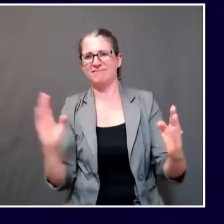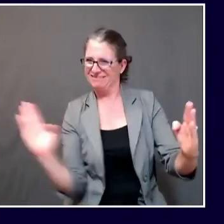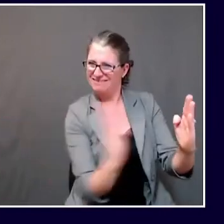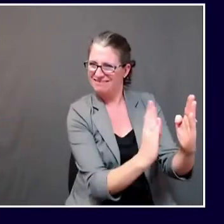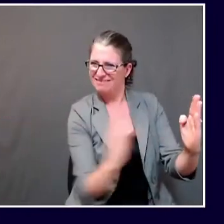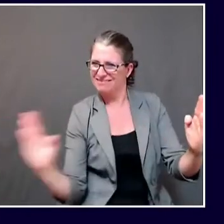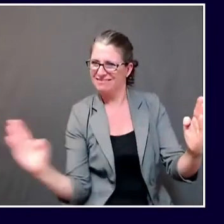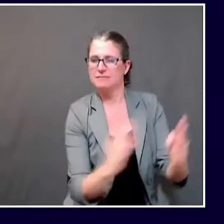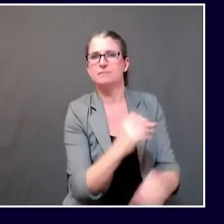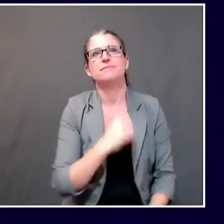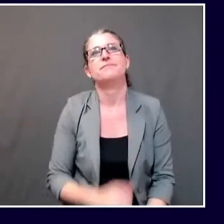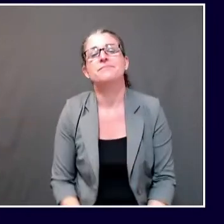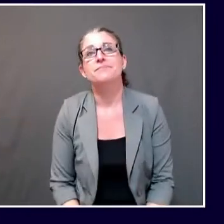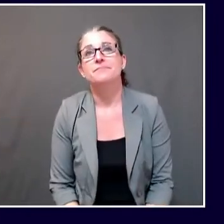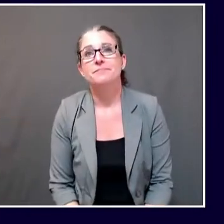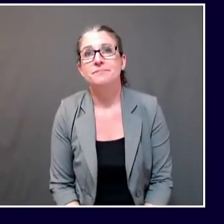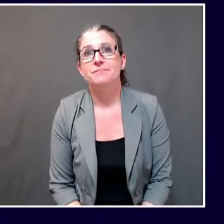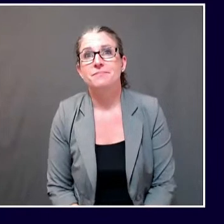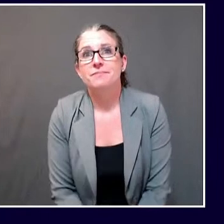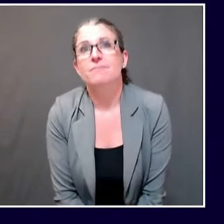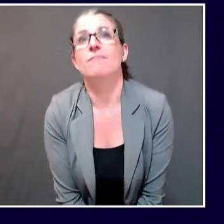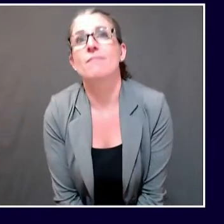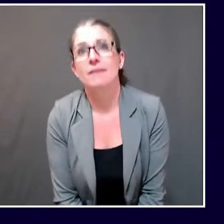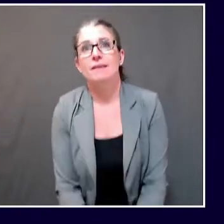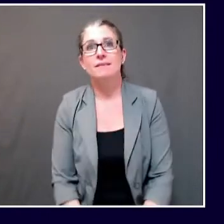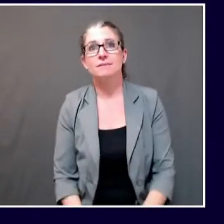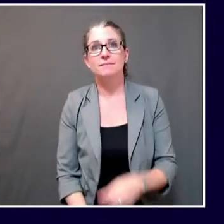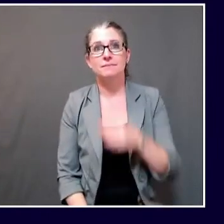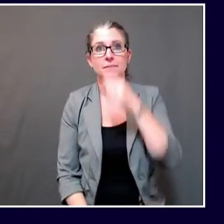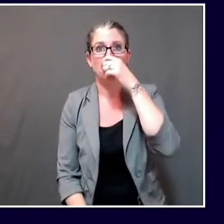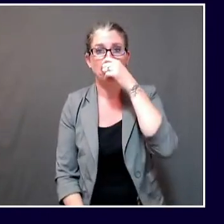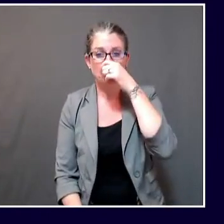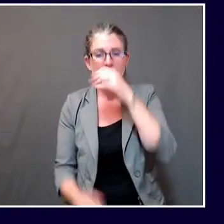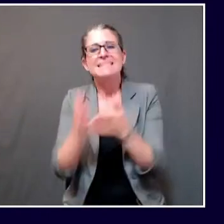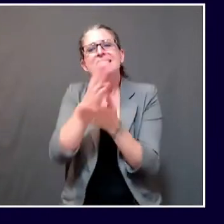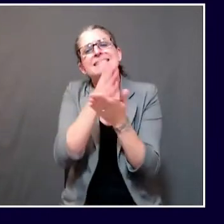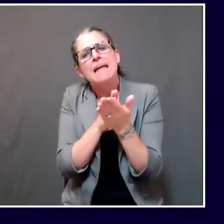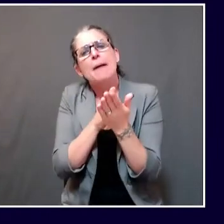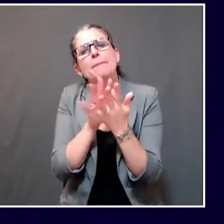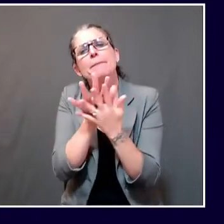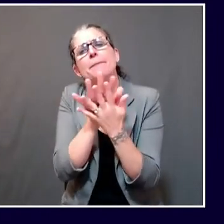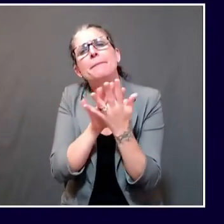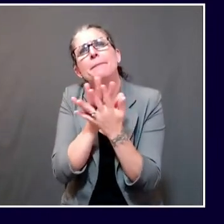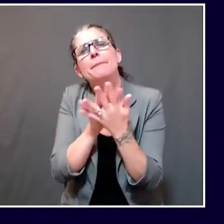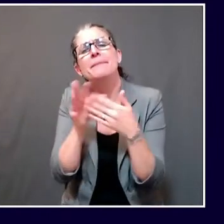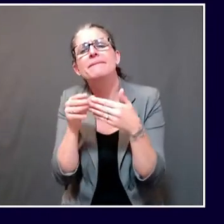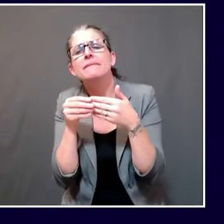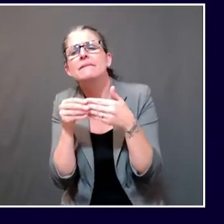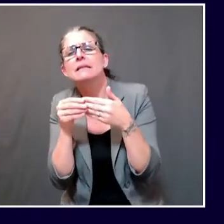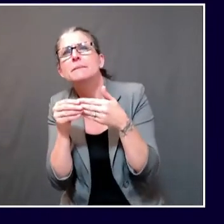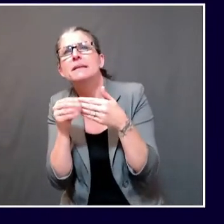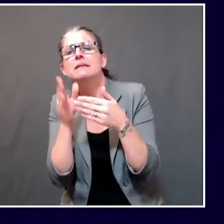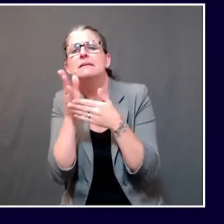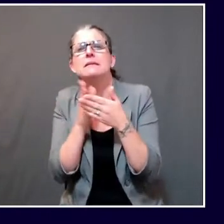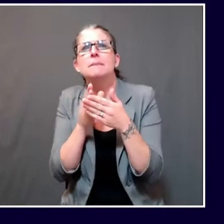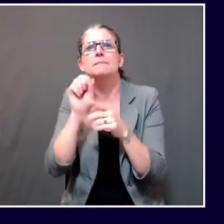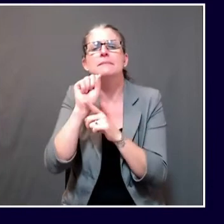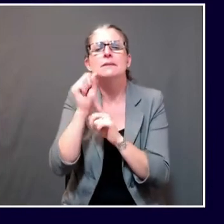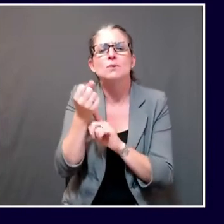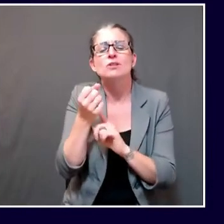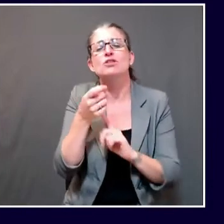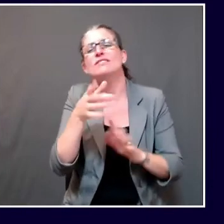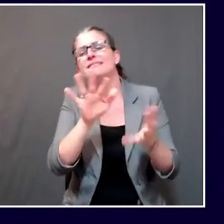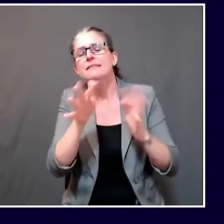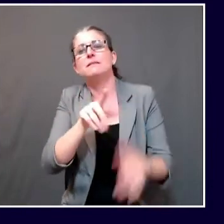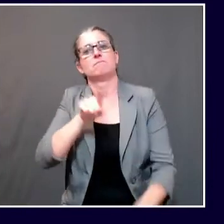US CDC website, and we follow those to a T when it comes time to determining when somebody is at low